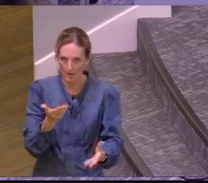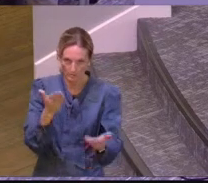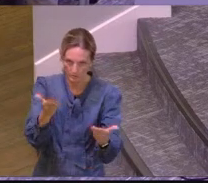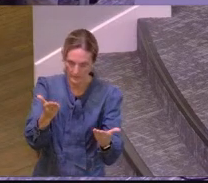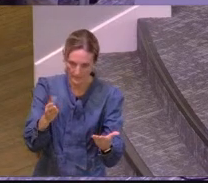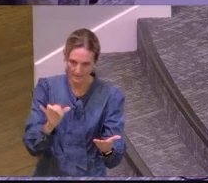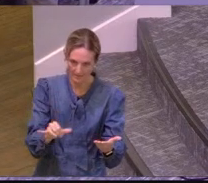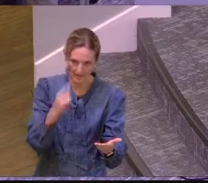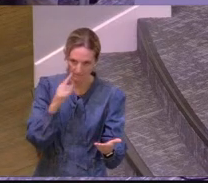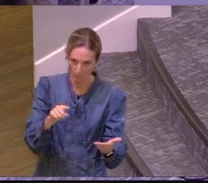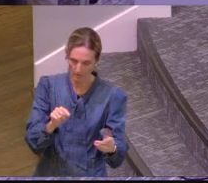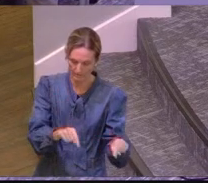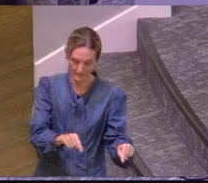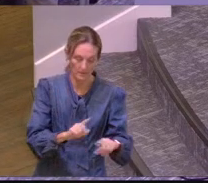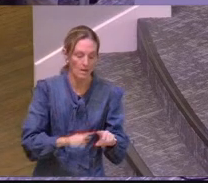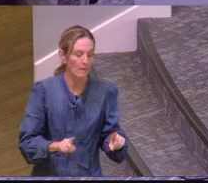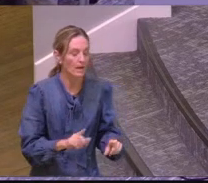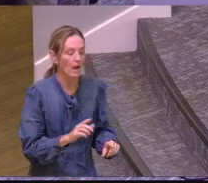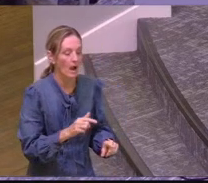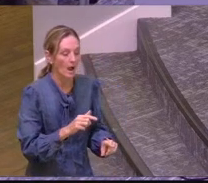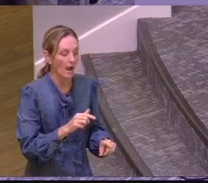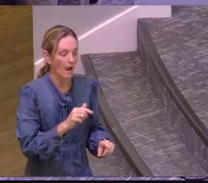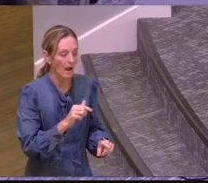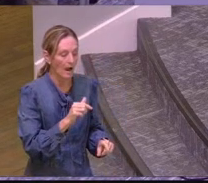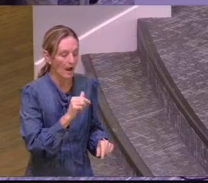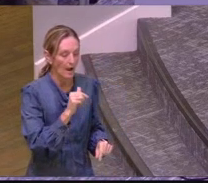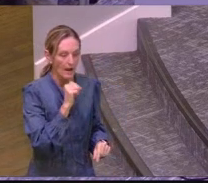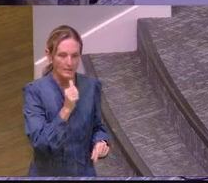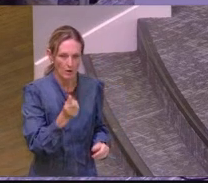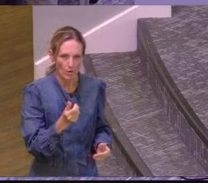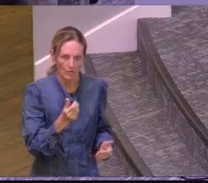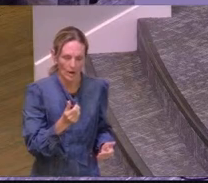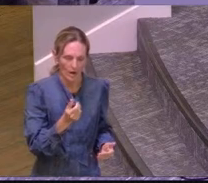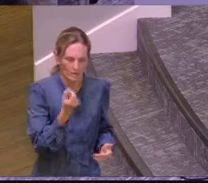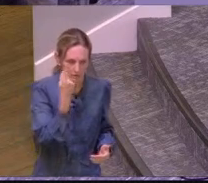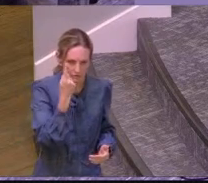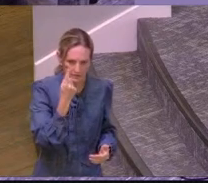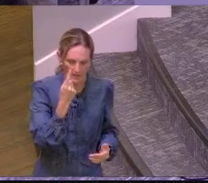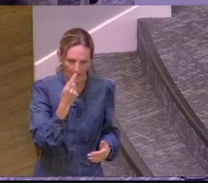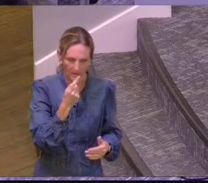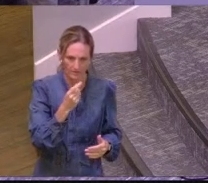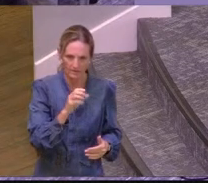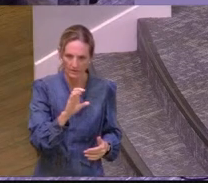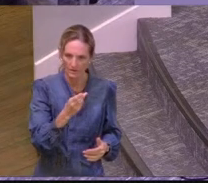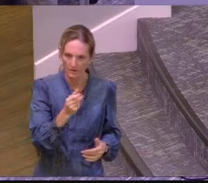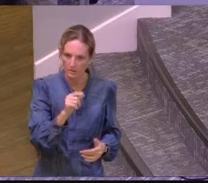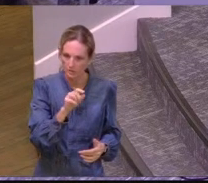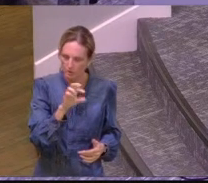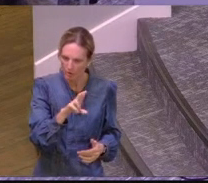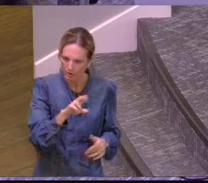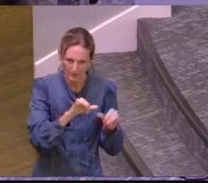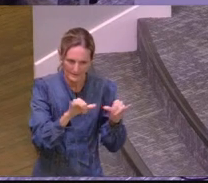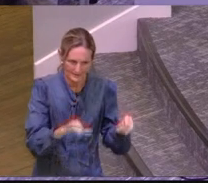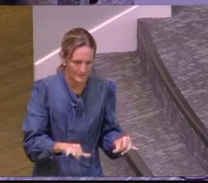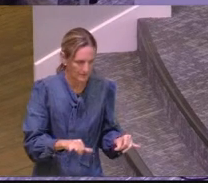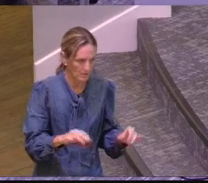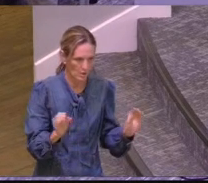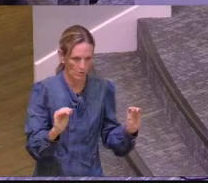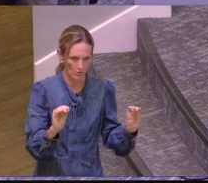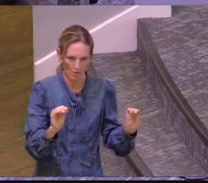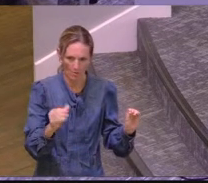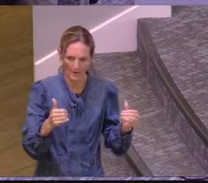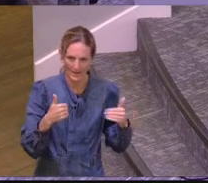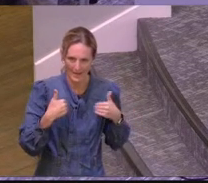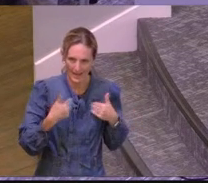space, but he says, I don't understand why under the charter system, no elementary school has ever asked if they could become a